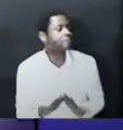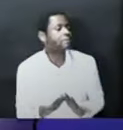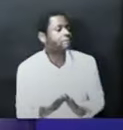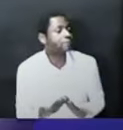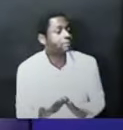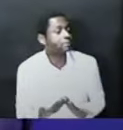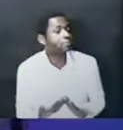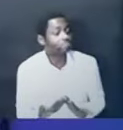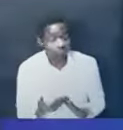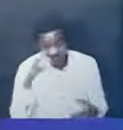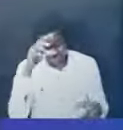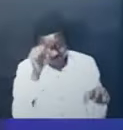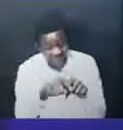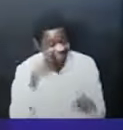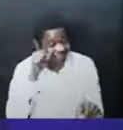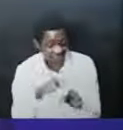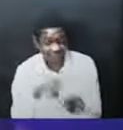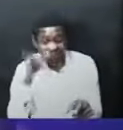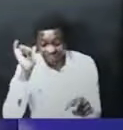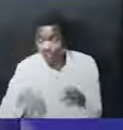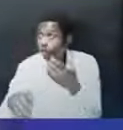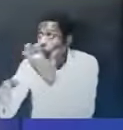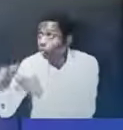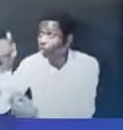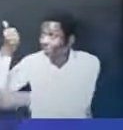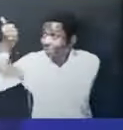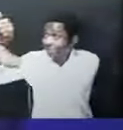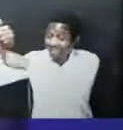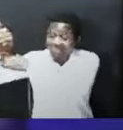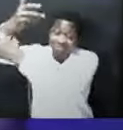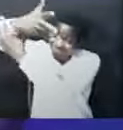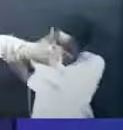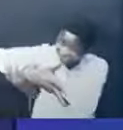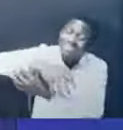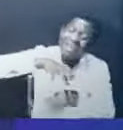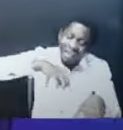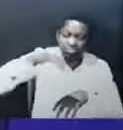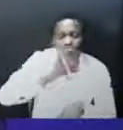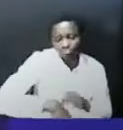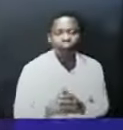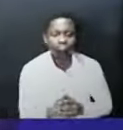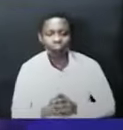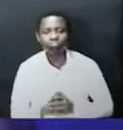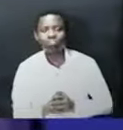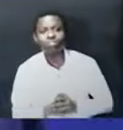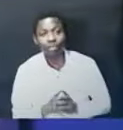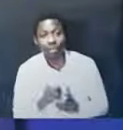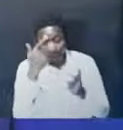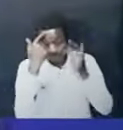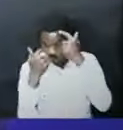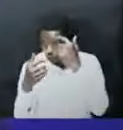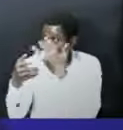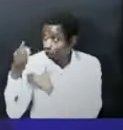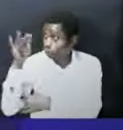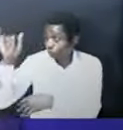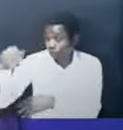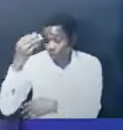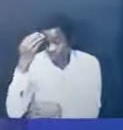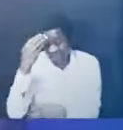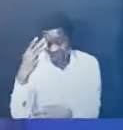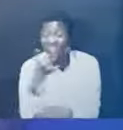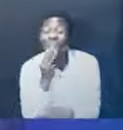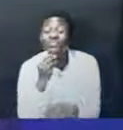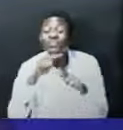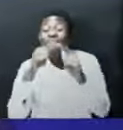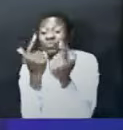brothers and sisters, this was divinely orchestrated. Because the Jews were going to